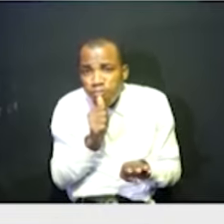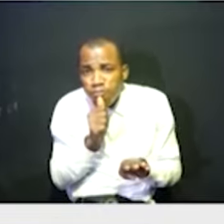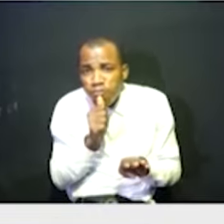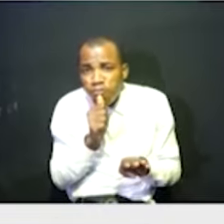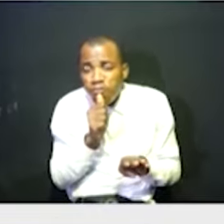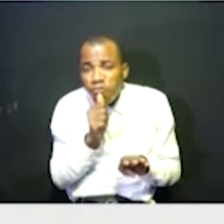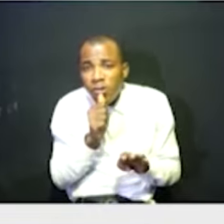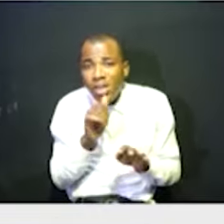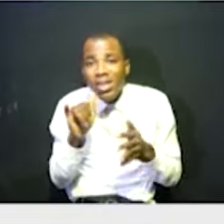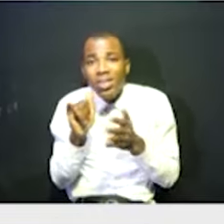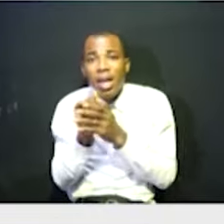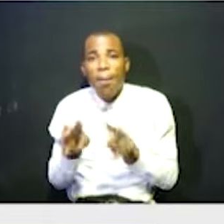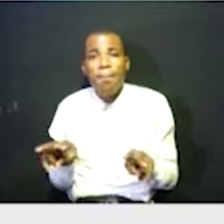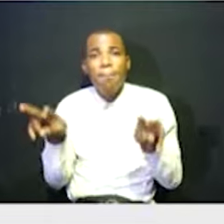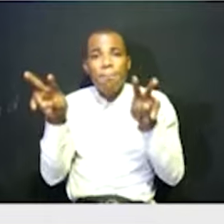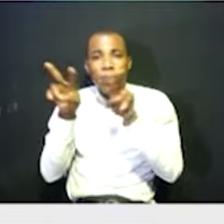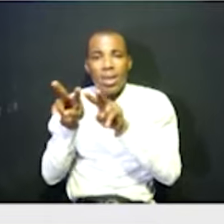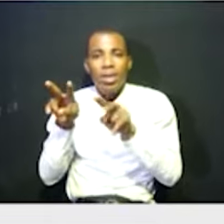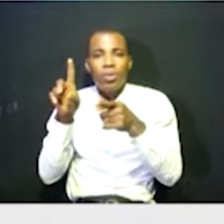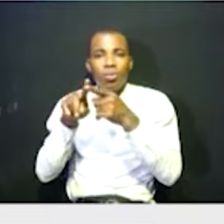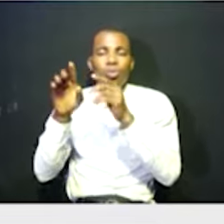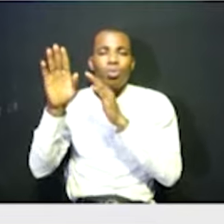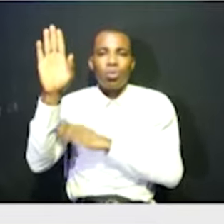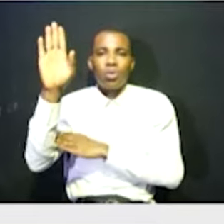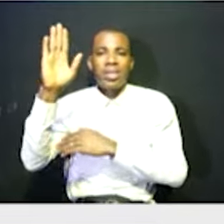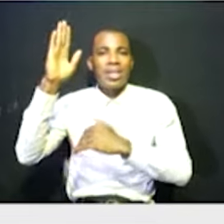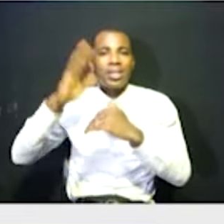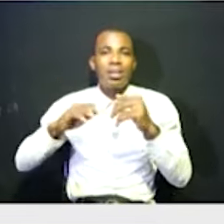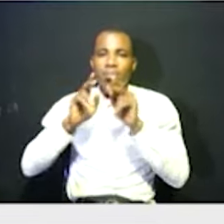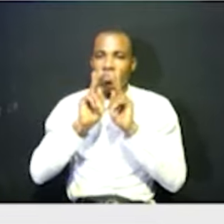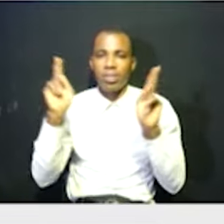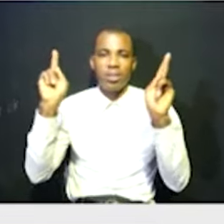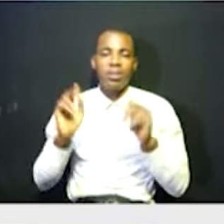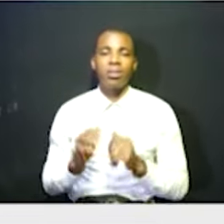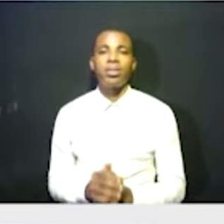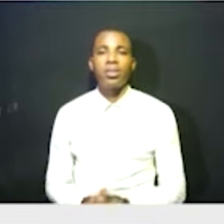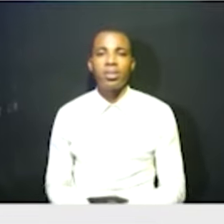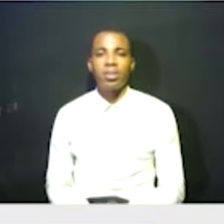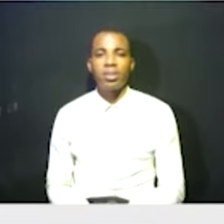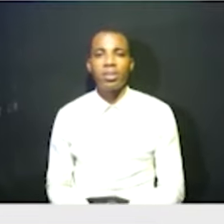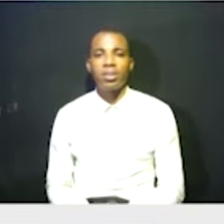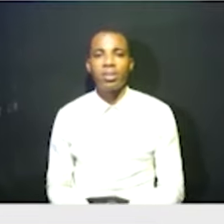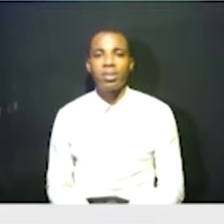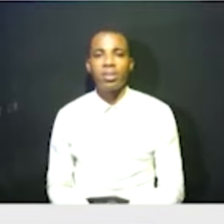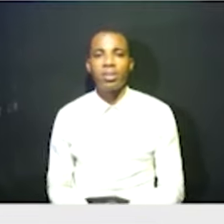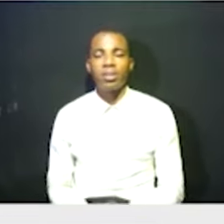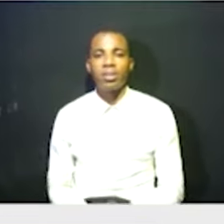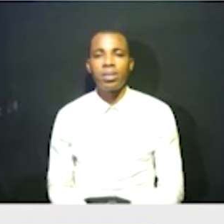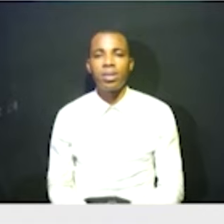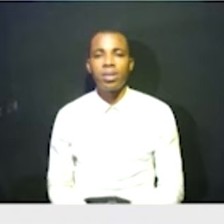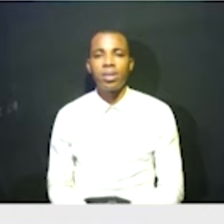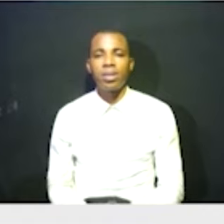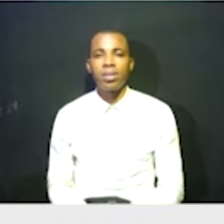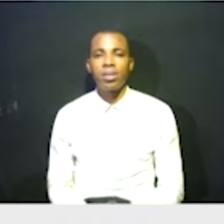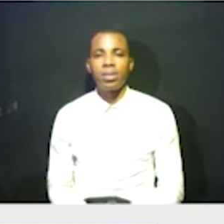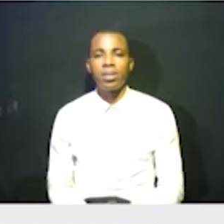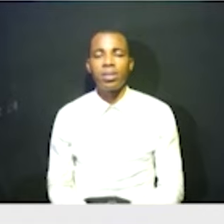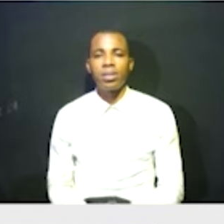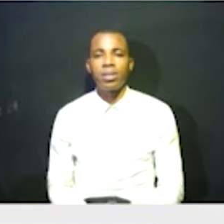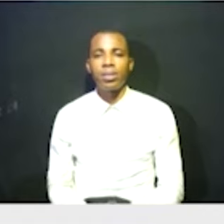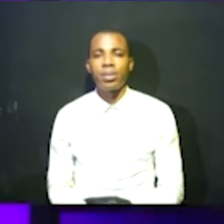emma eurade ewo ni padomu ana pefe mono e jina ho emma kwaya ye ni